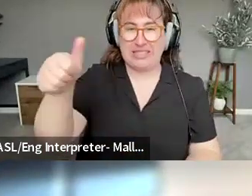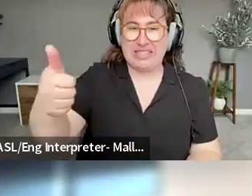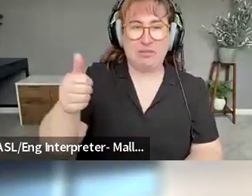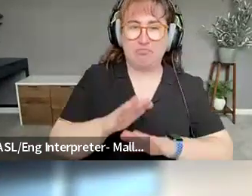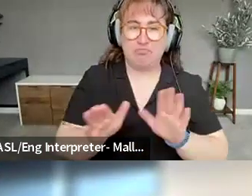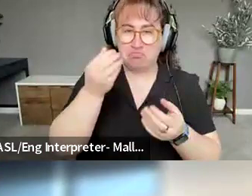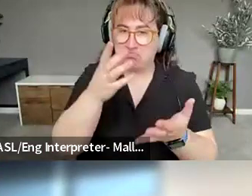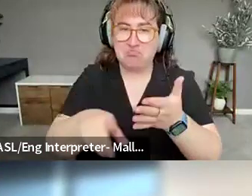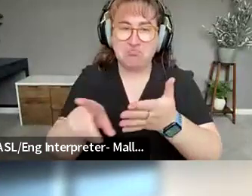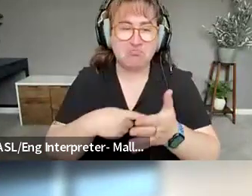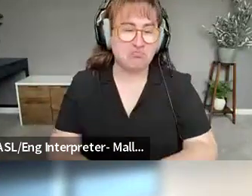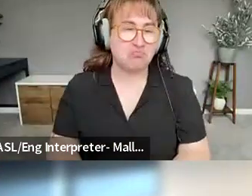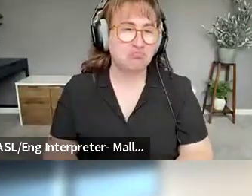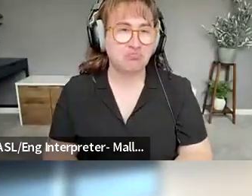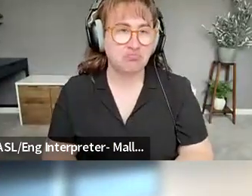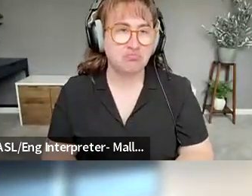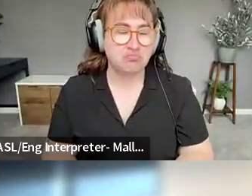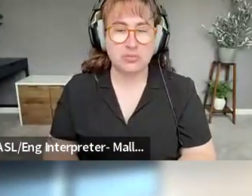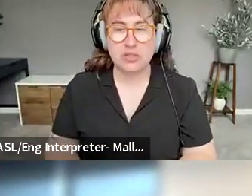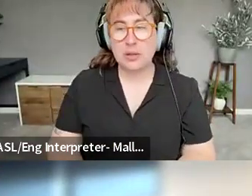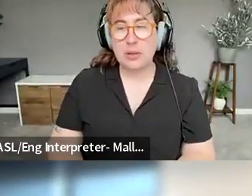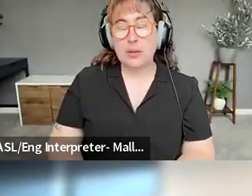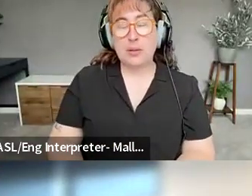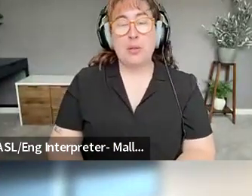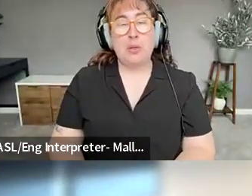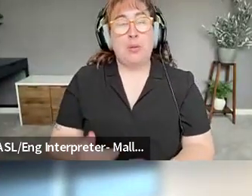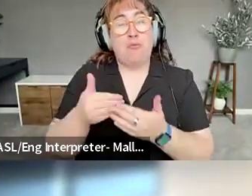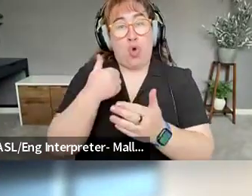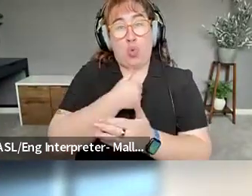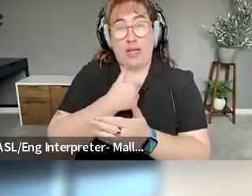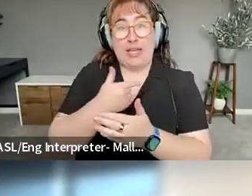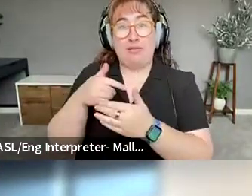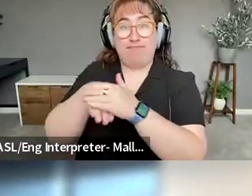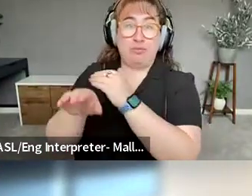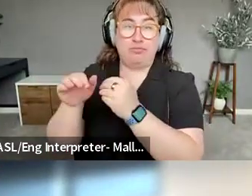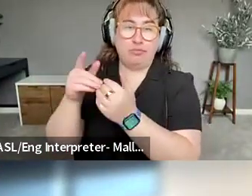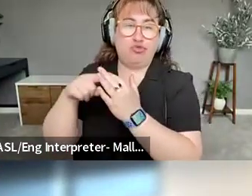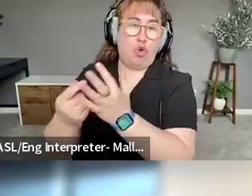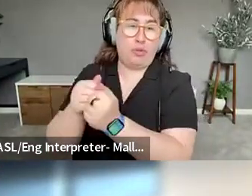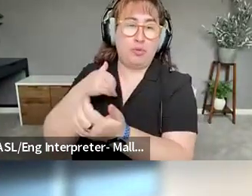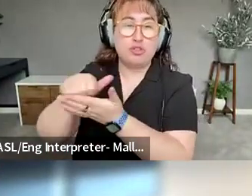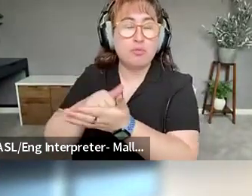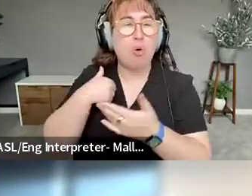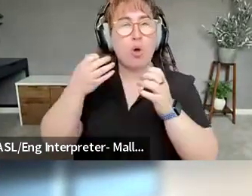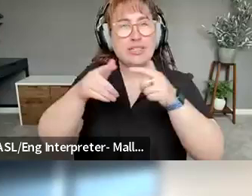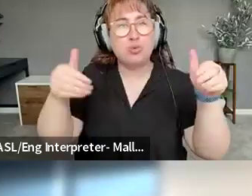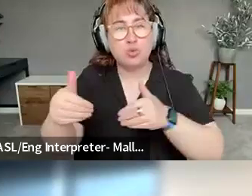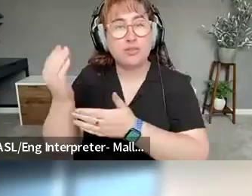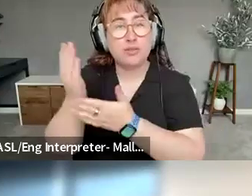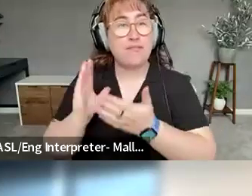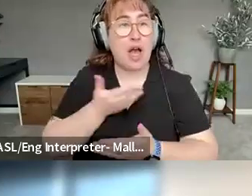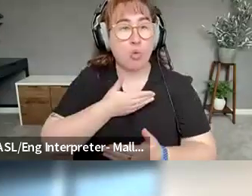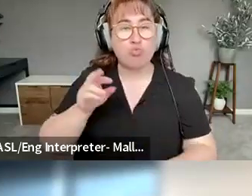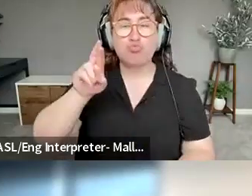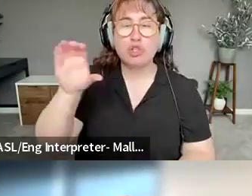little FYI on that. So before we get into our agenda, I'll go ahead and start out by introducing some of our